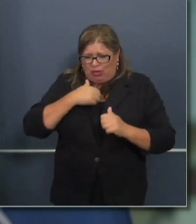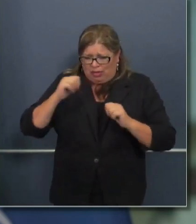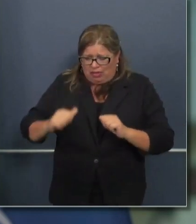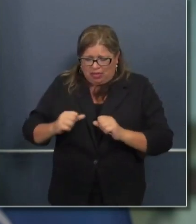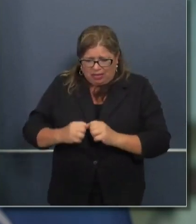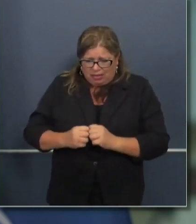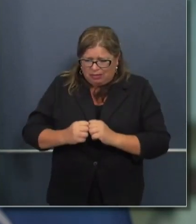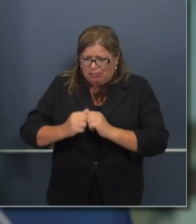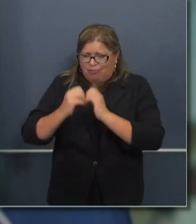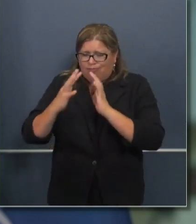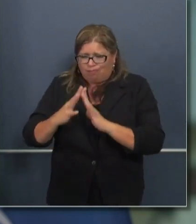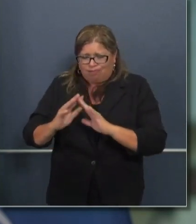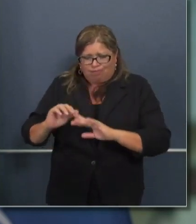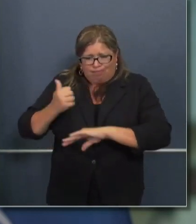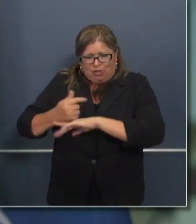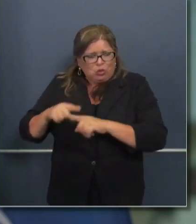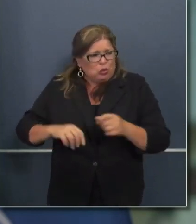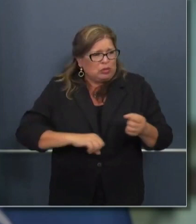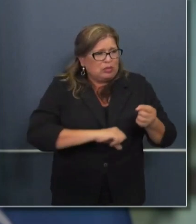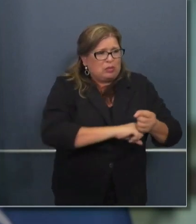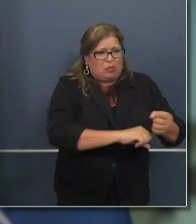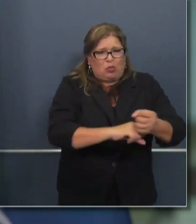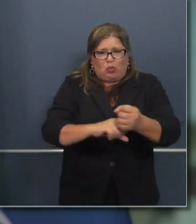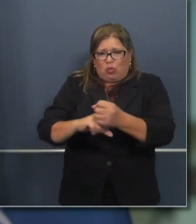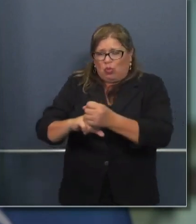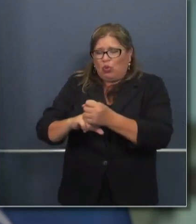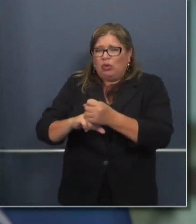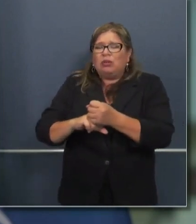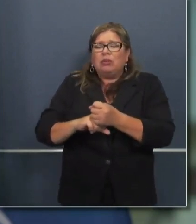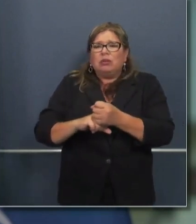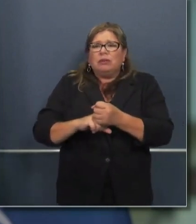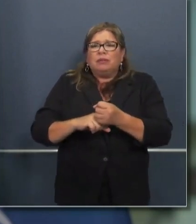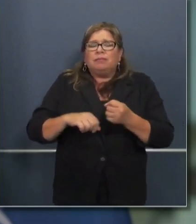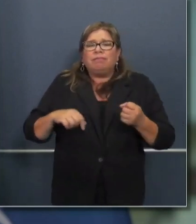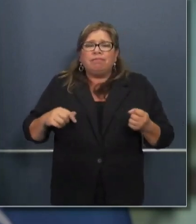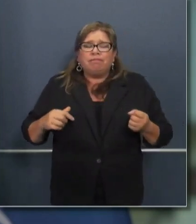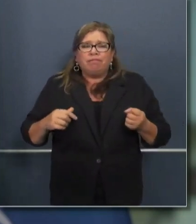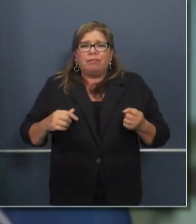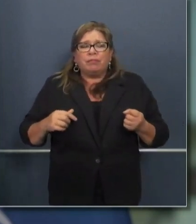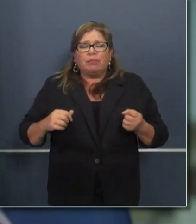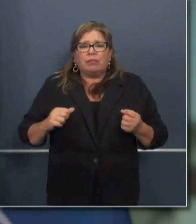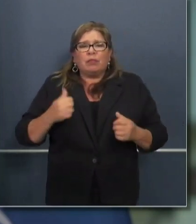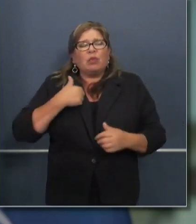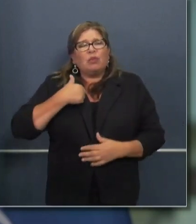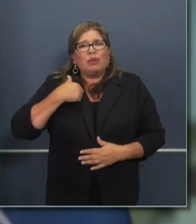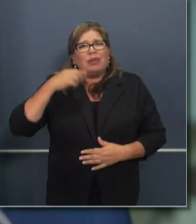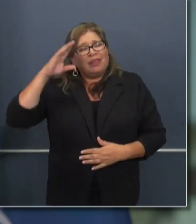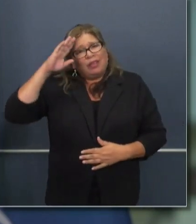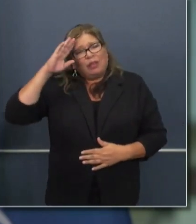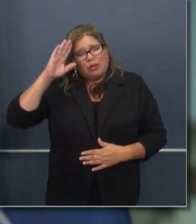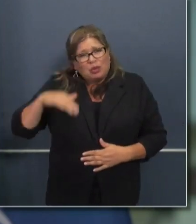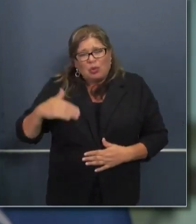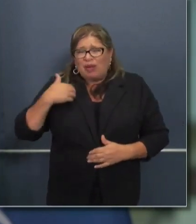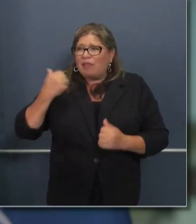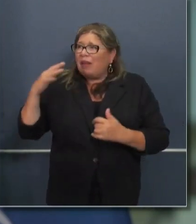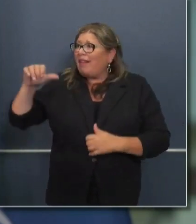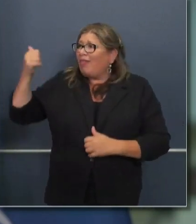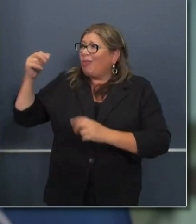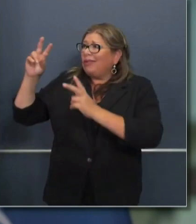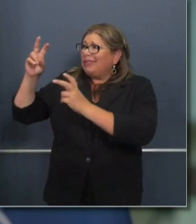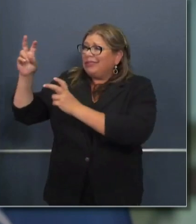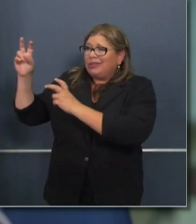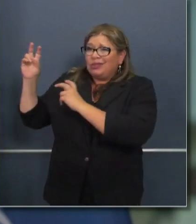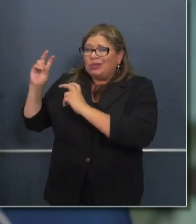budget deal together. Now, a lot of news getting PG&E out of bankruptcy, trying to deal with the issue of racial injustice